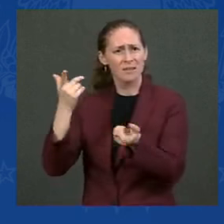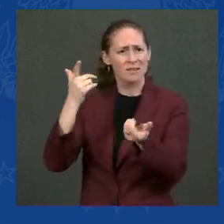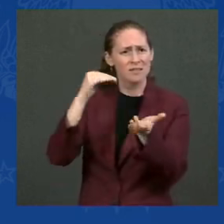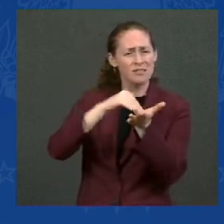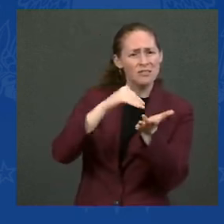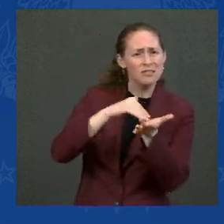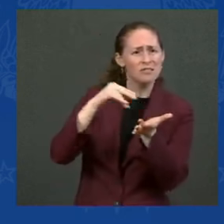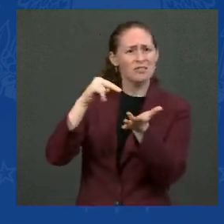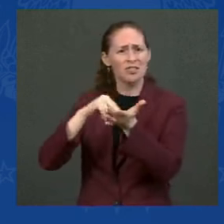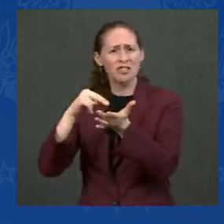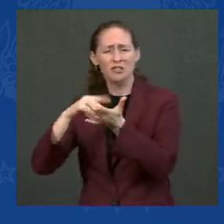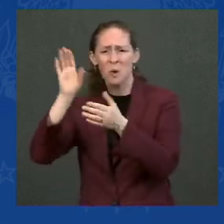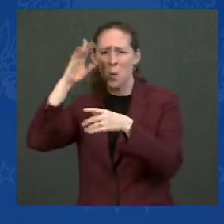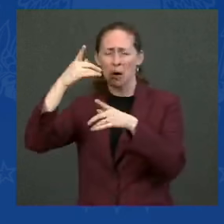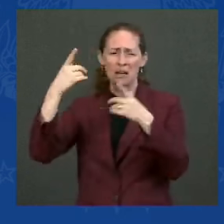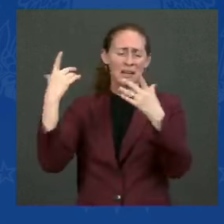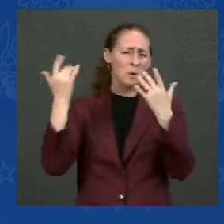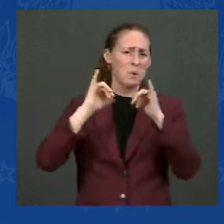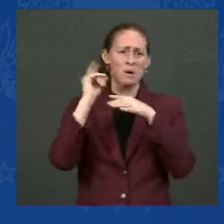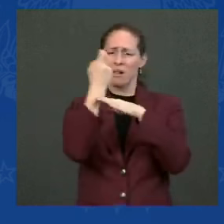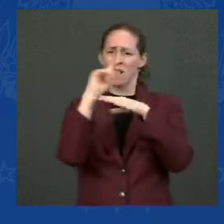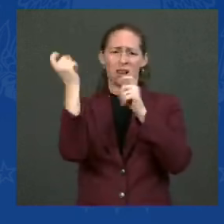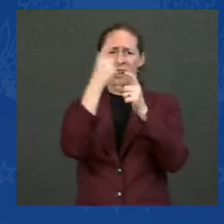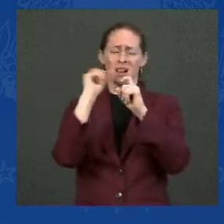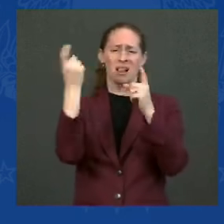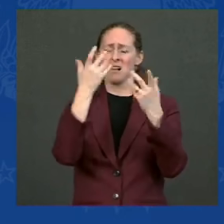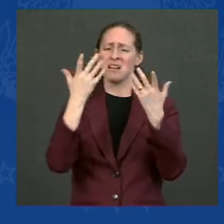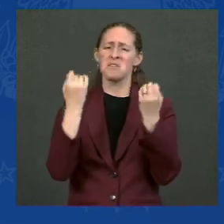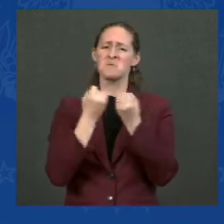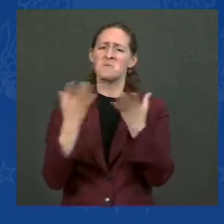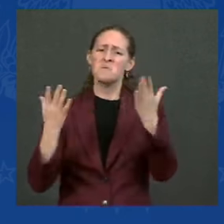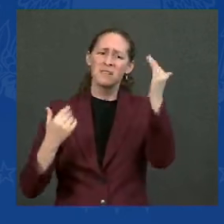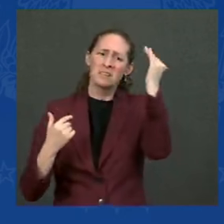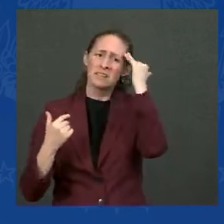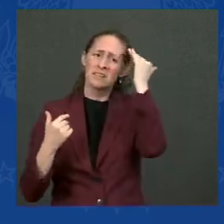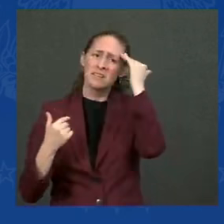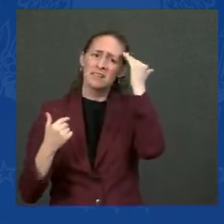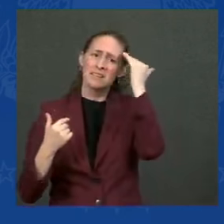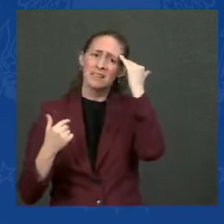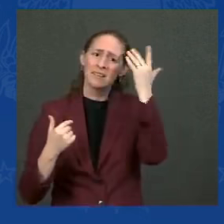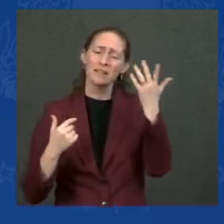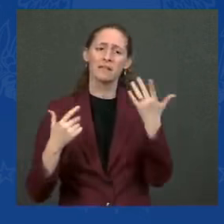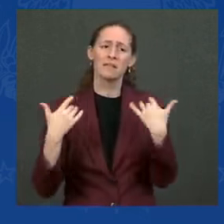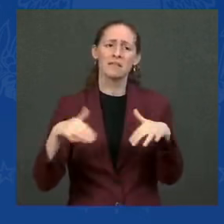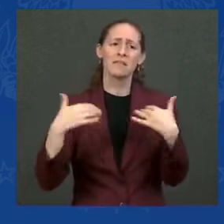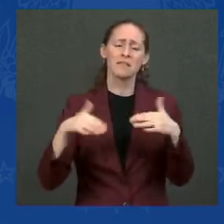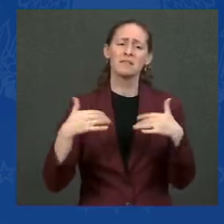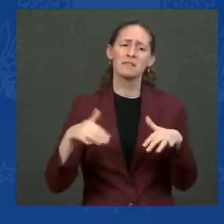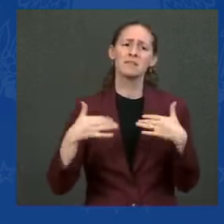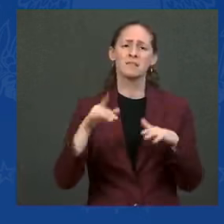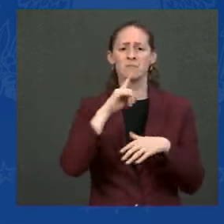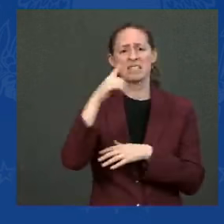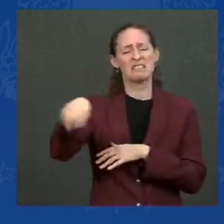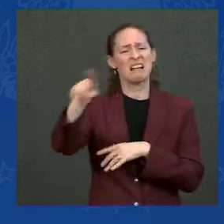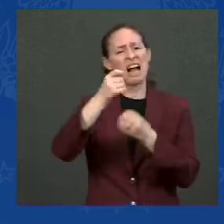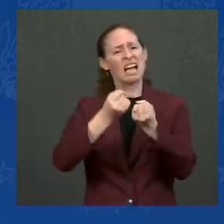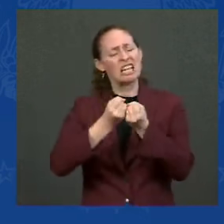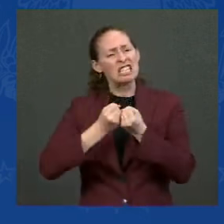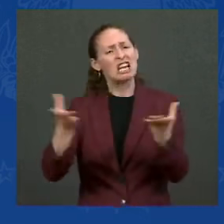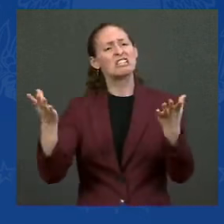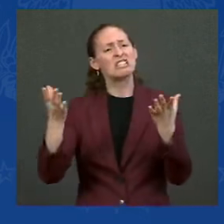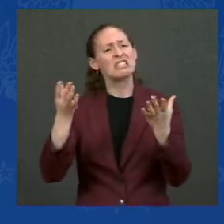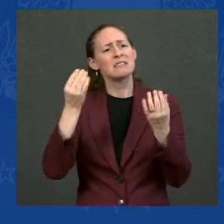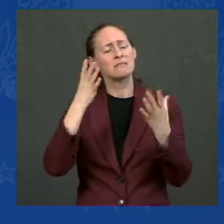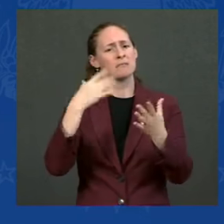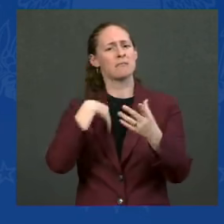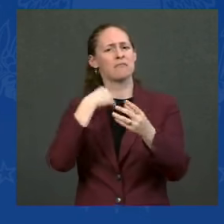dry. I really mean it. They're getting the living hell kicked out of them, and sometimes physically. And to make a